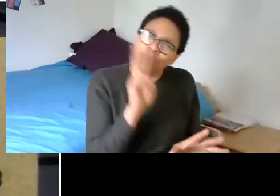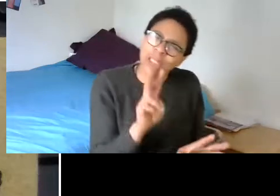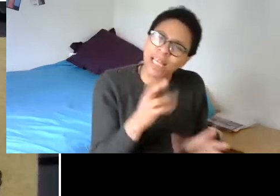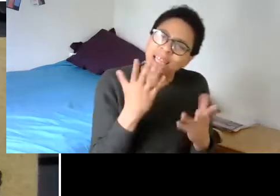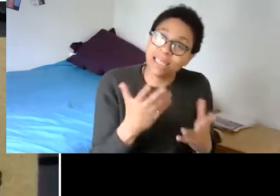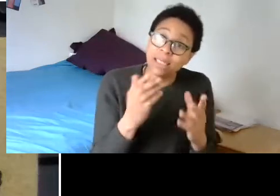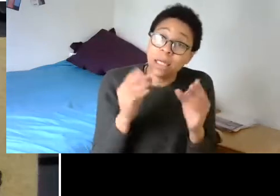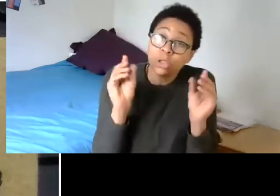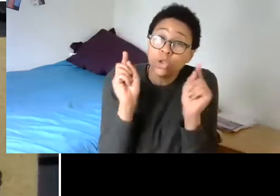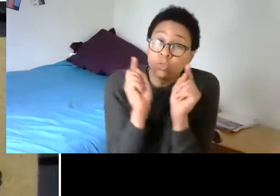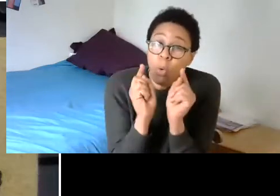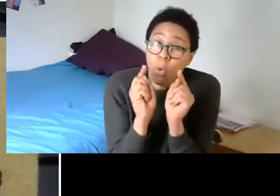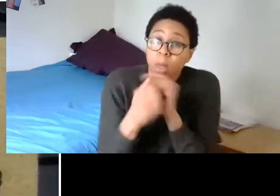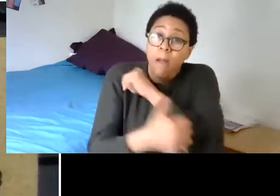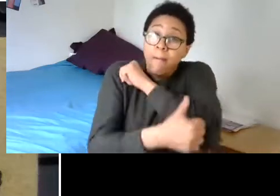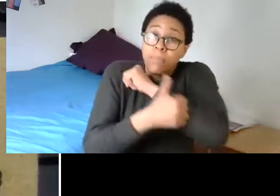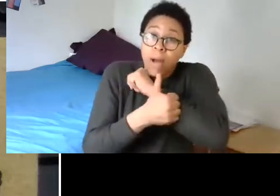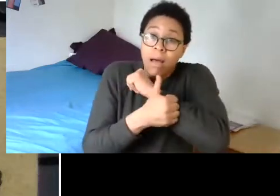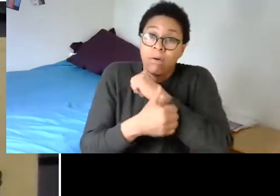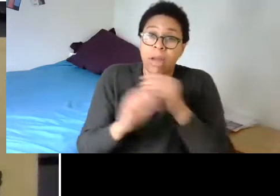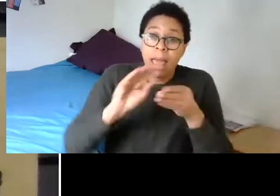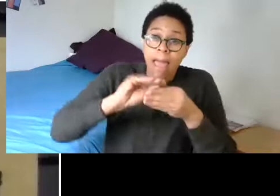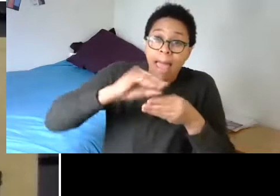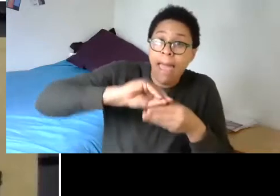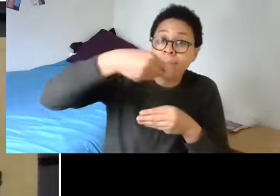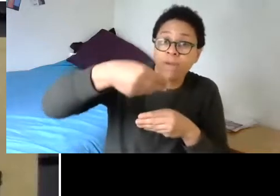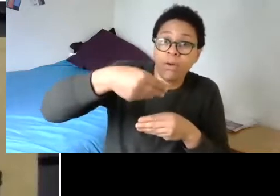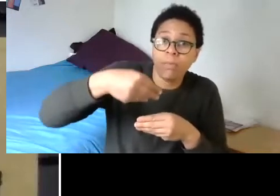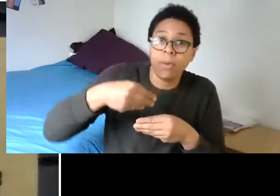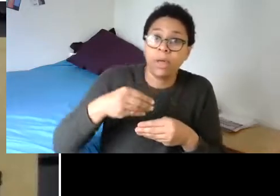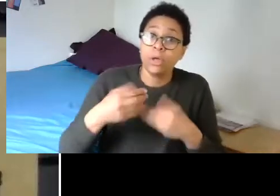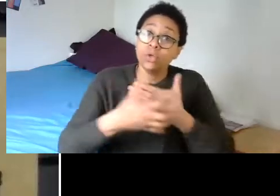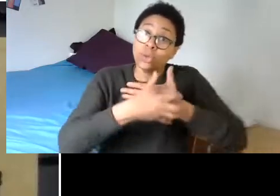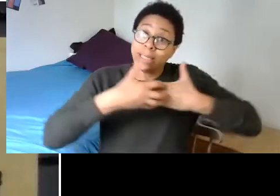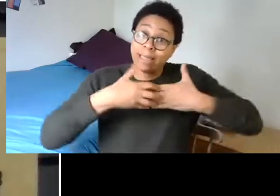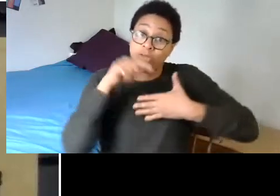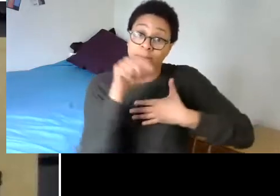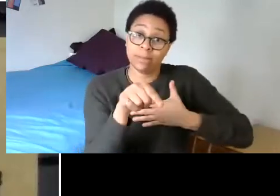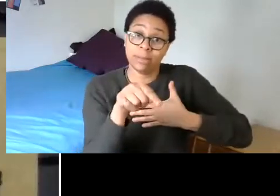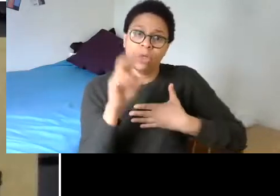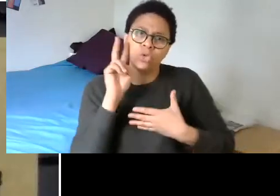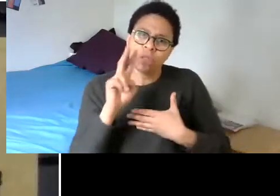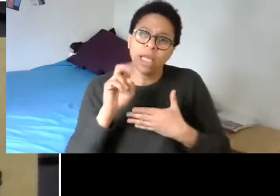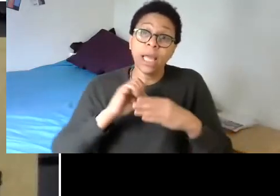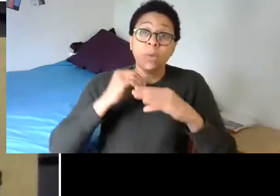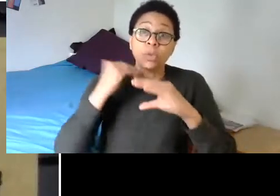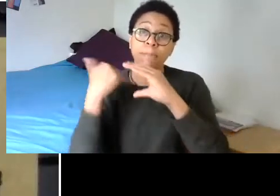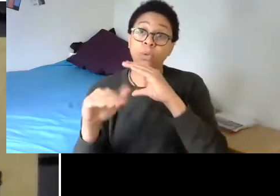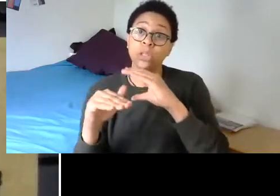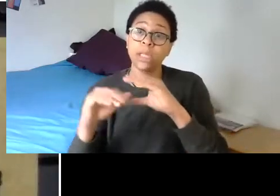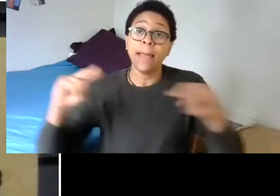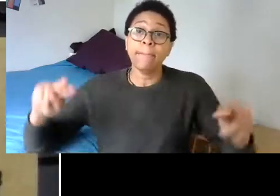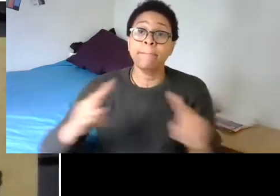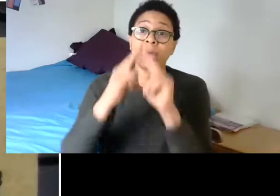books. It is addressed to a Monsieur de Bac in Clichy, and on the postmark on the stamp, it shows it was posted in Paris in